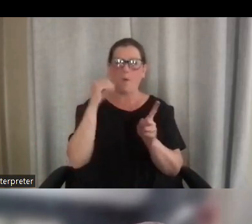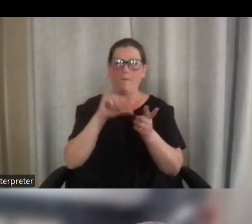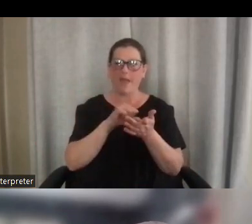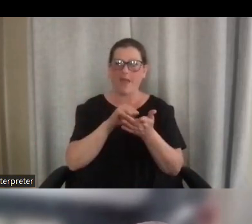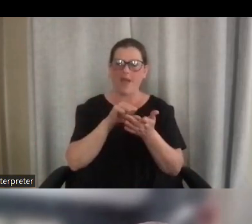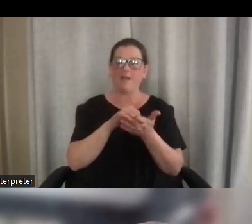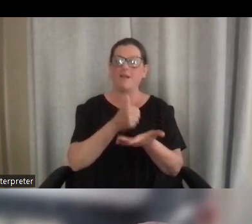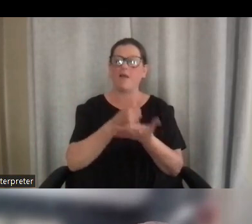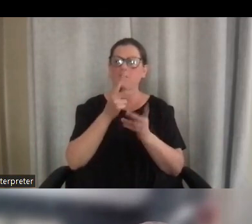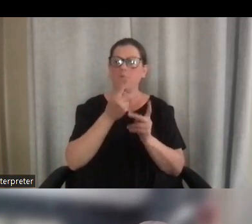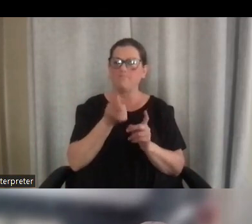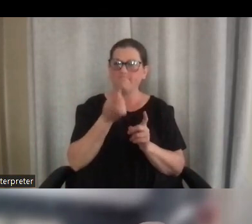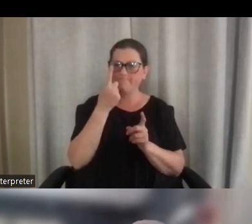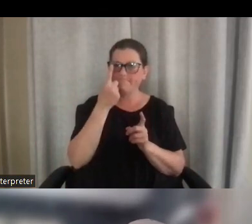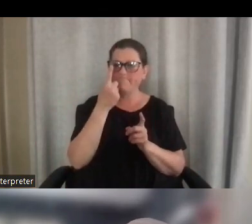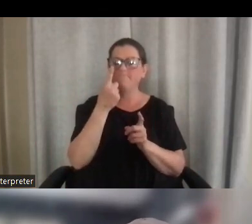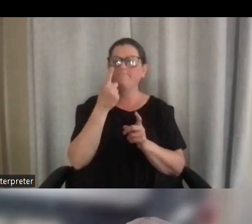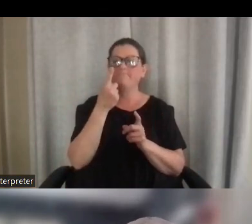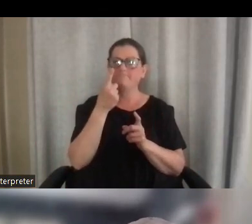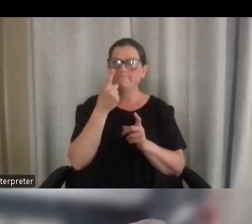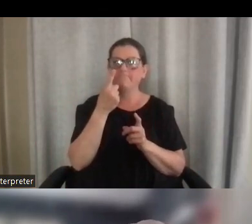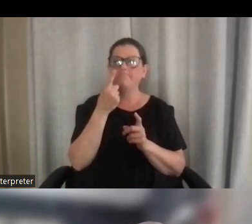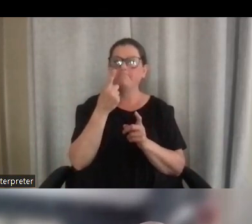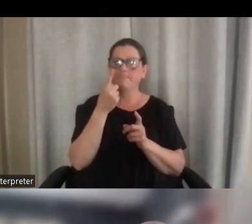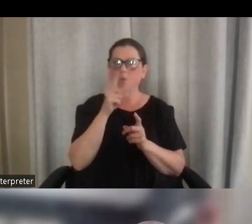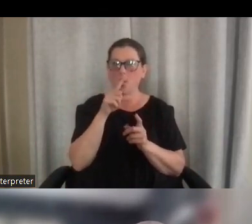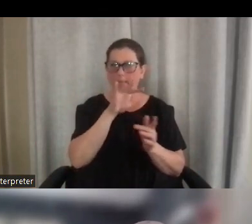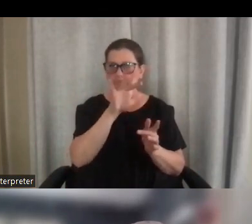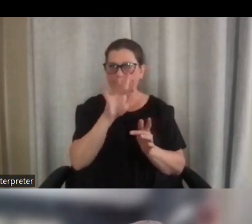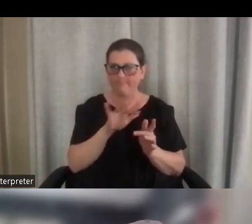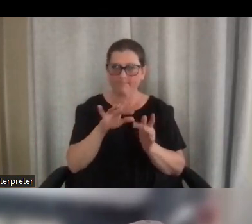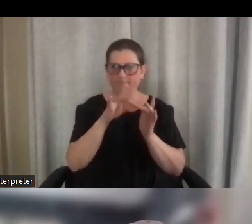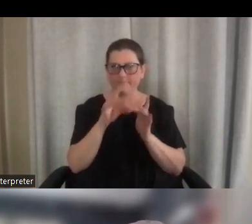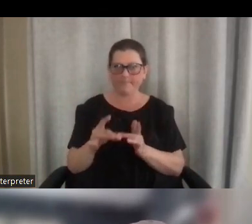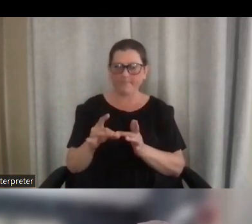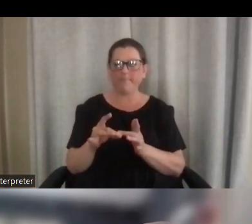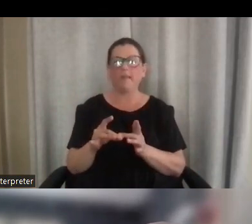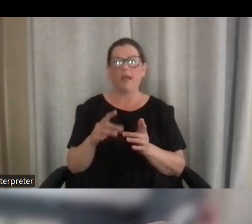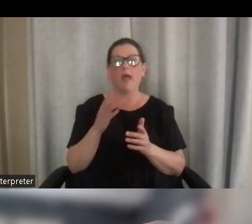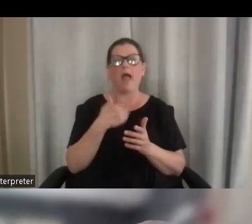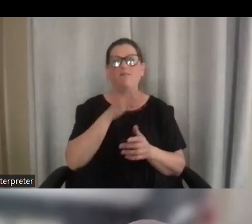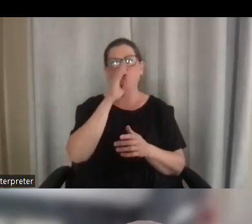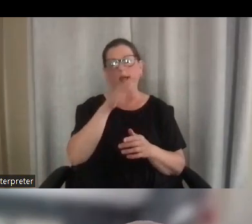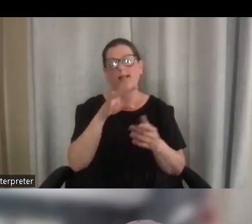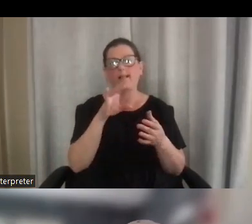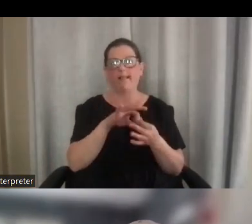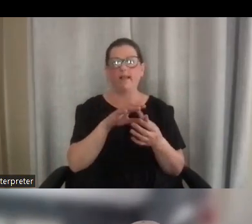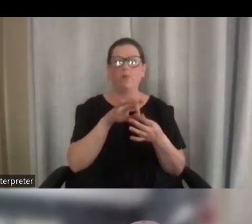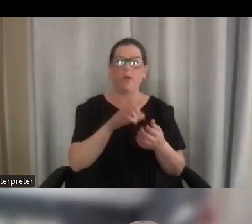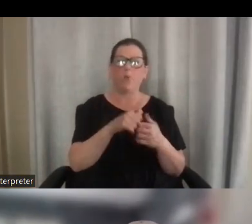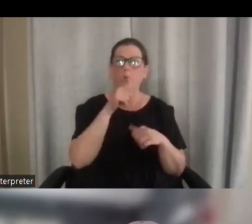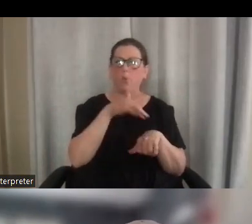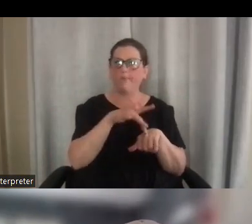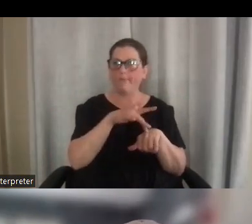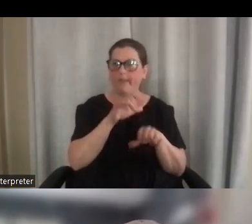how to understand leave when welcoming a new child. And then some direct links around eligibility for the different types of